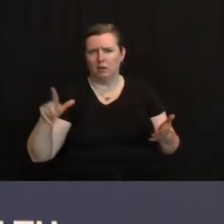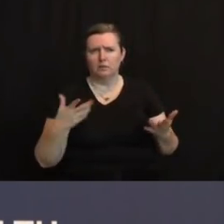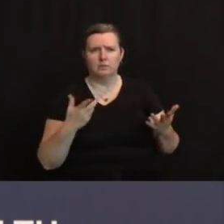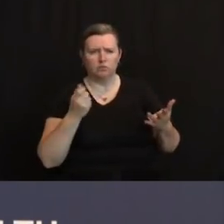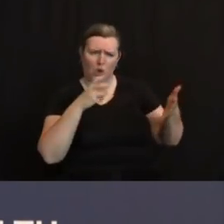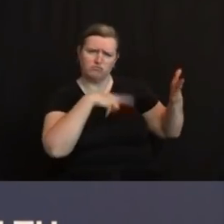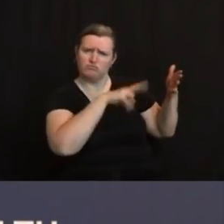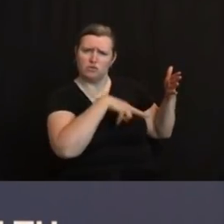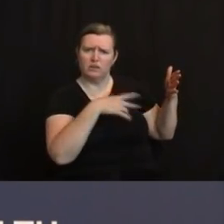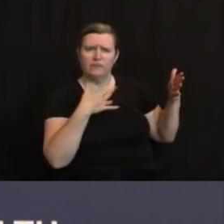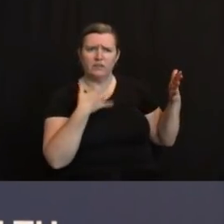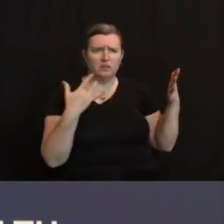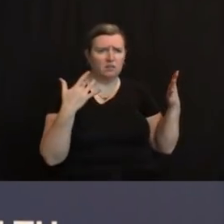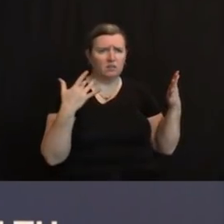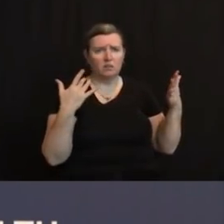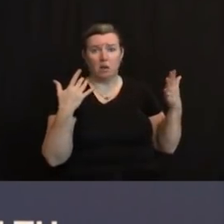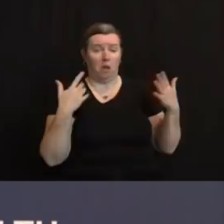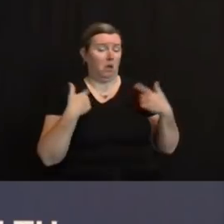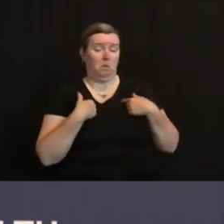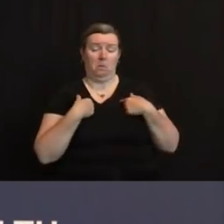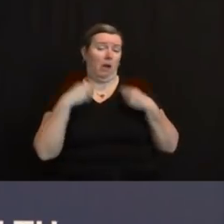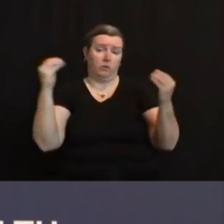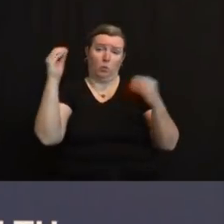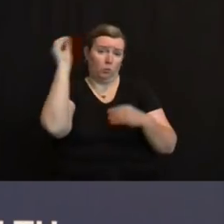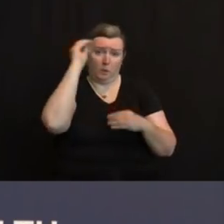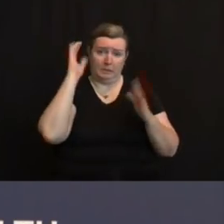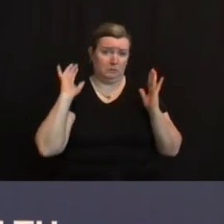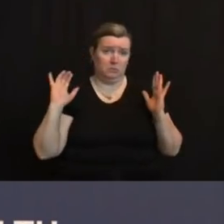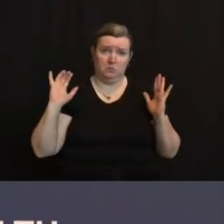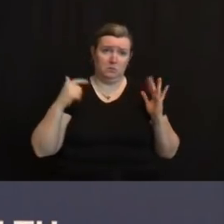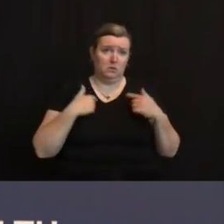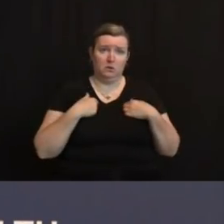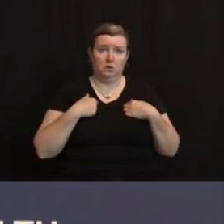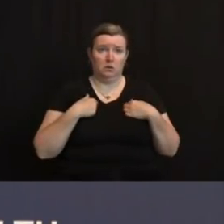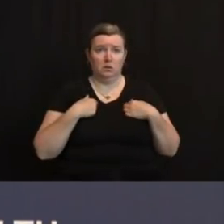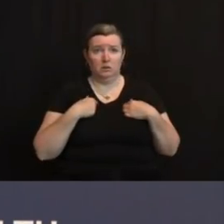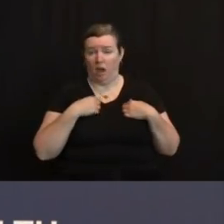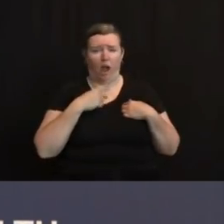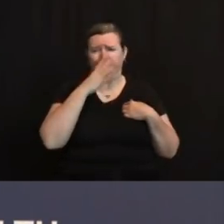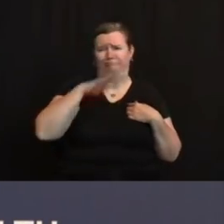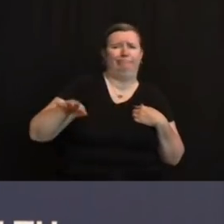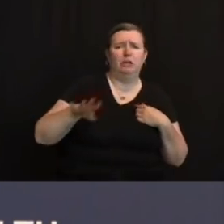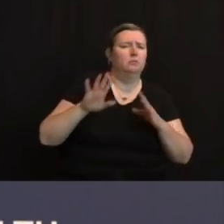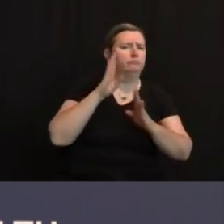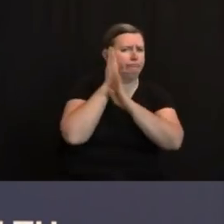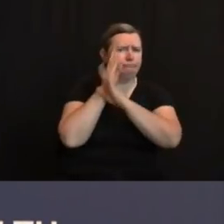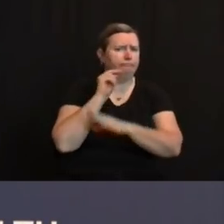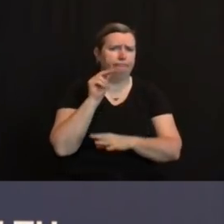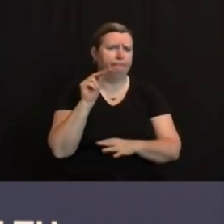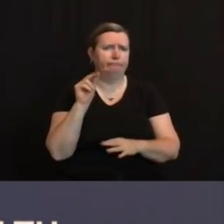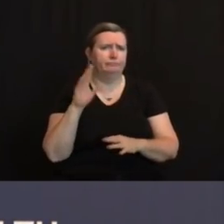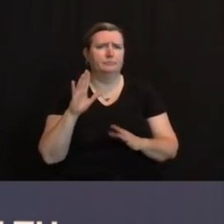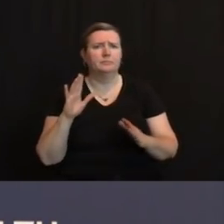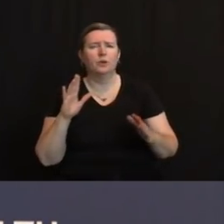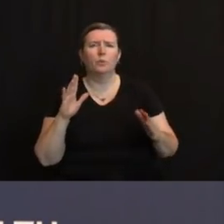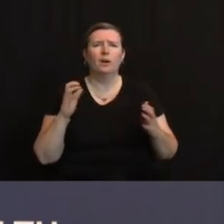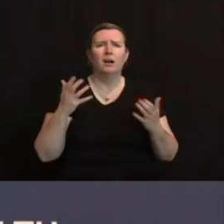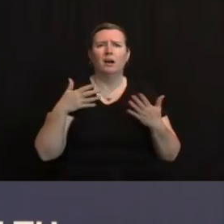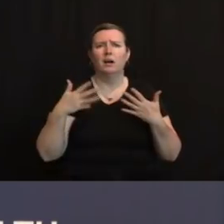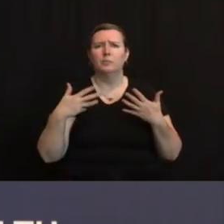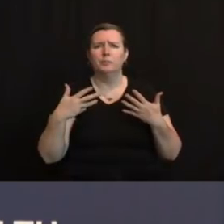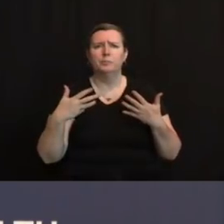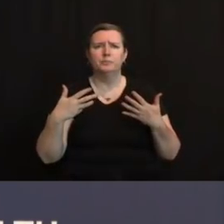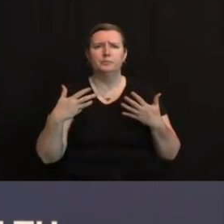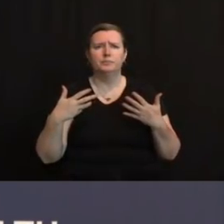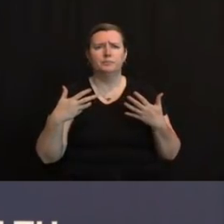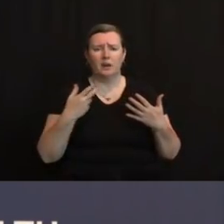Okay, I don't actually, and I don't mean to be flippant about that at all, but we've had good, I think we've had a good amount of common ground